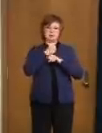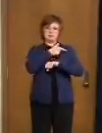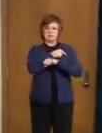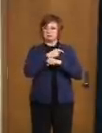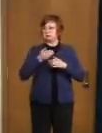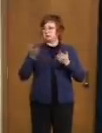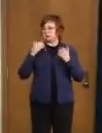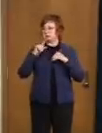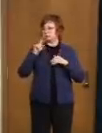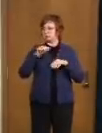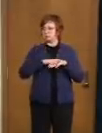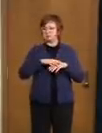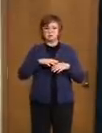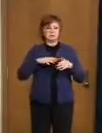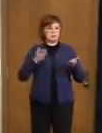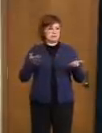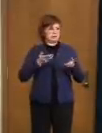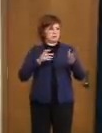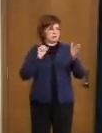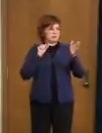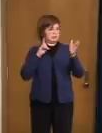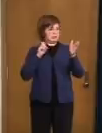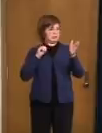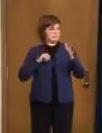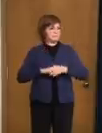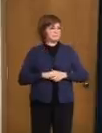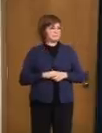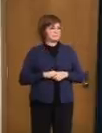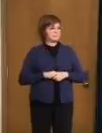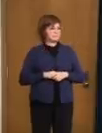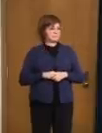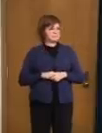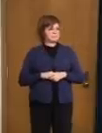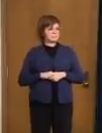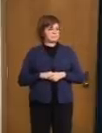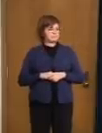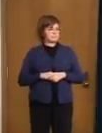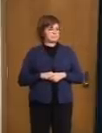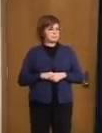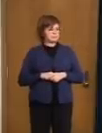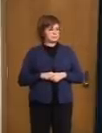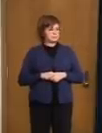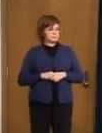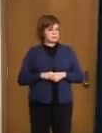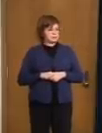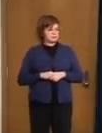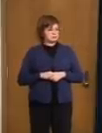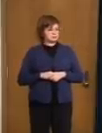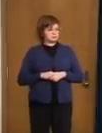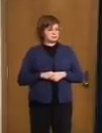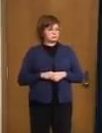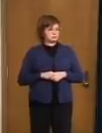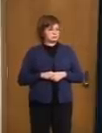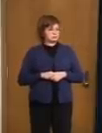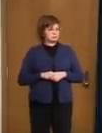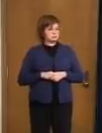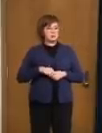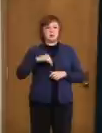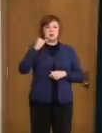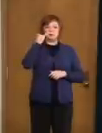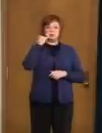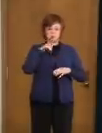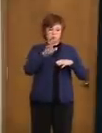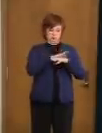take another question in the room. Adam? Have you thought about shutting down businesses or closing them that aren't following